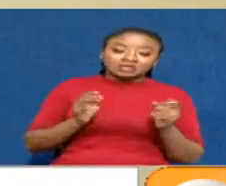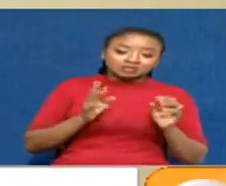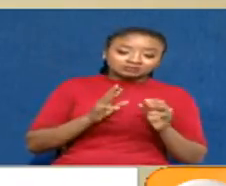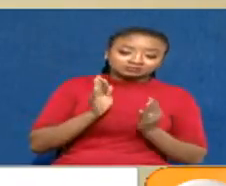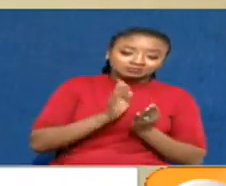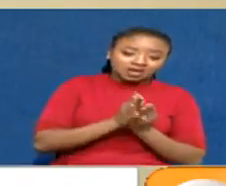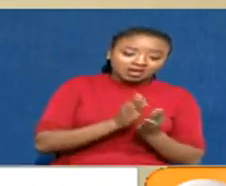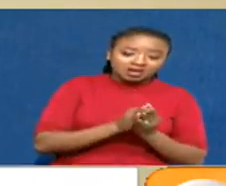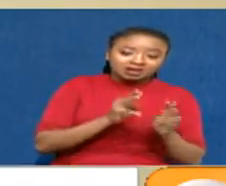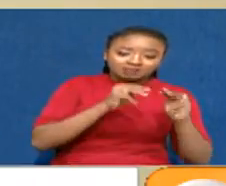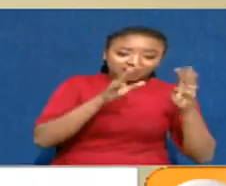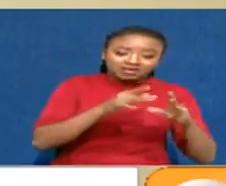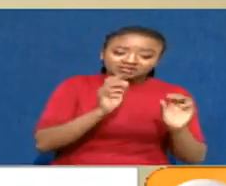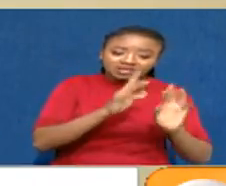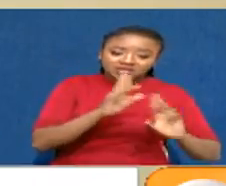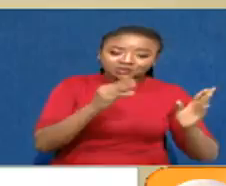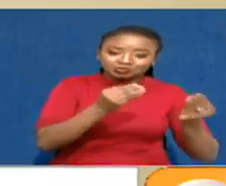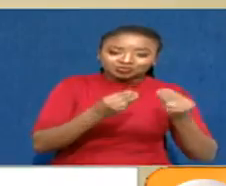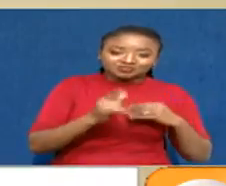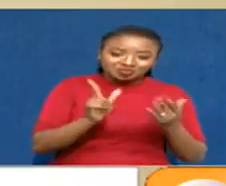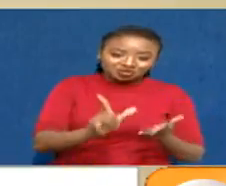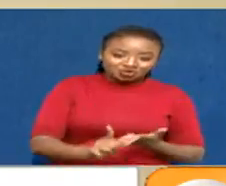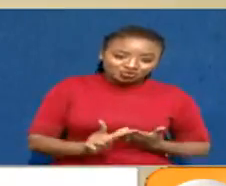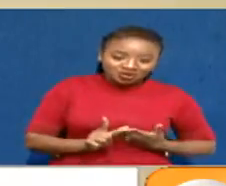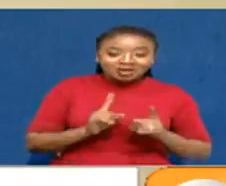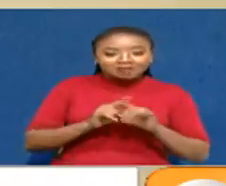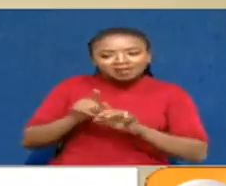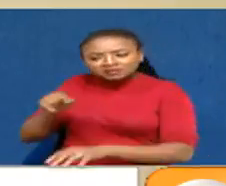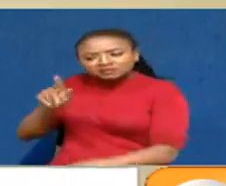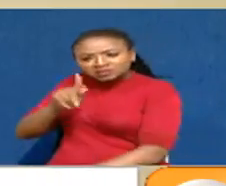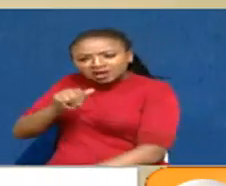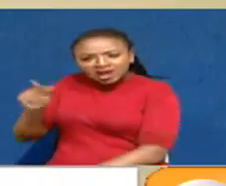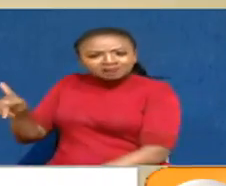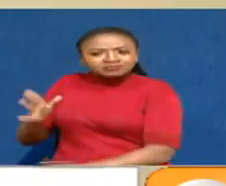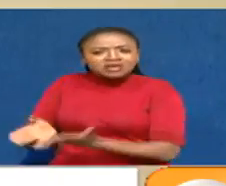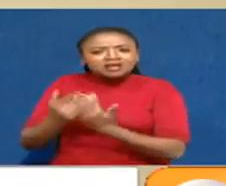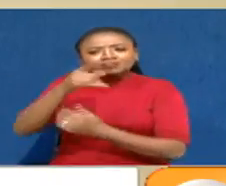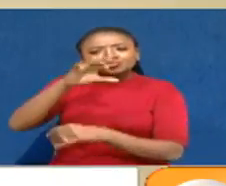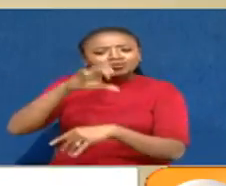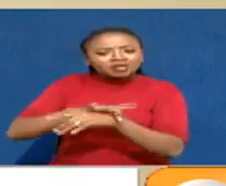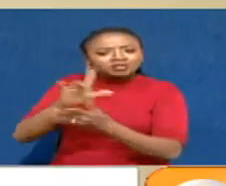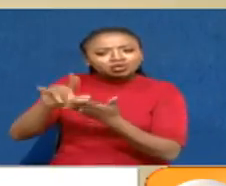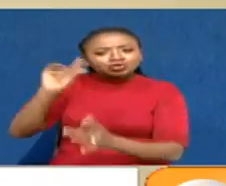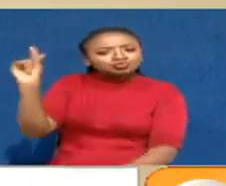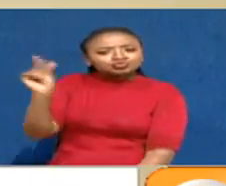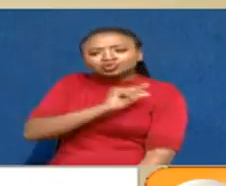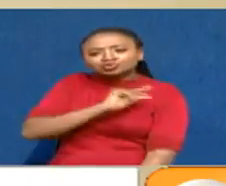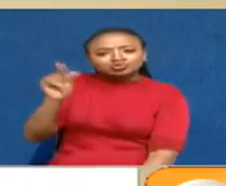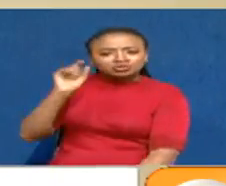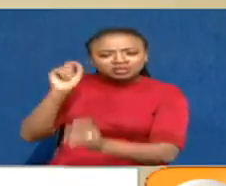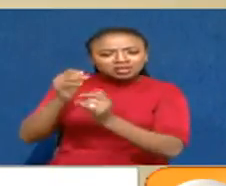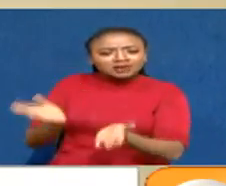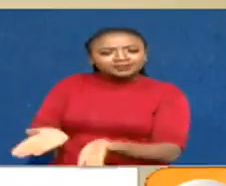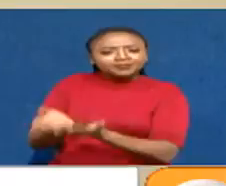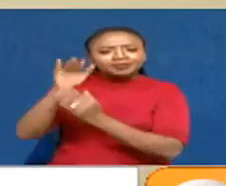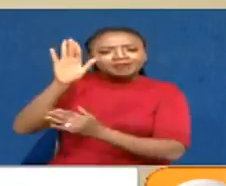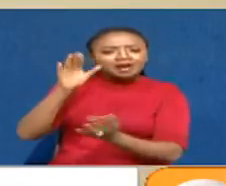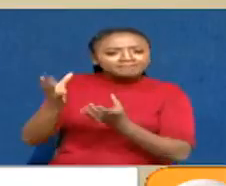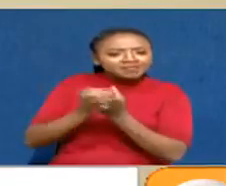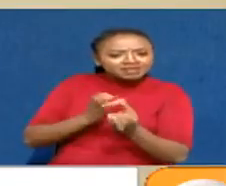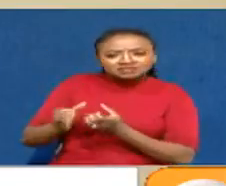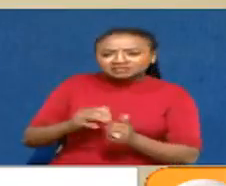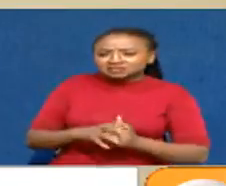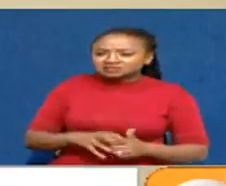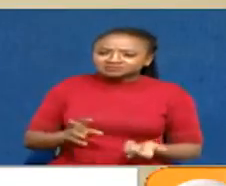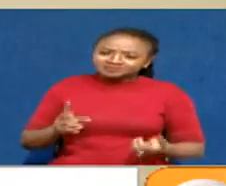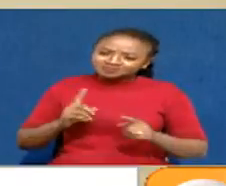many ways, we have saved Kenyans time, we've helped Kenyans grow their businesses, meet personal emergency, and so I would